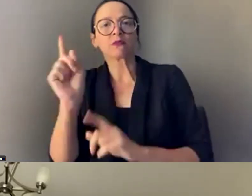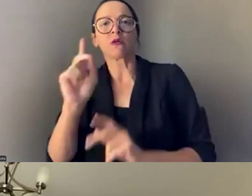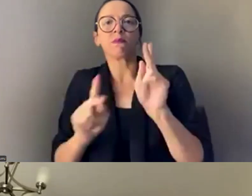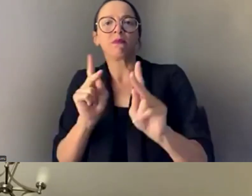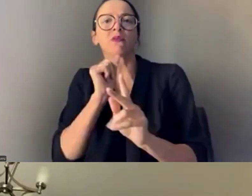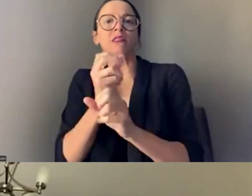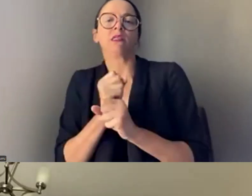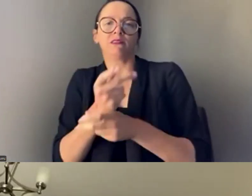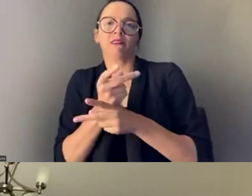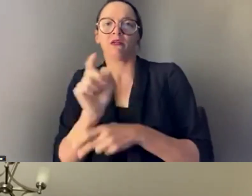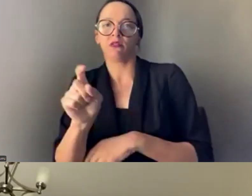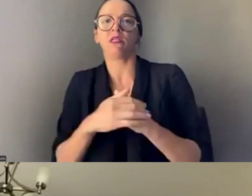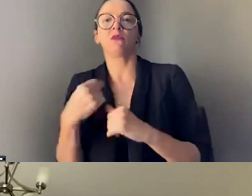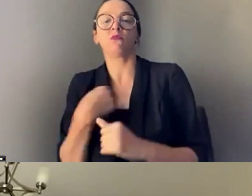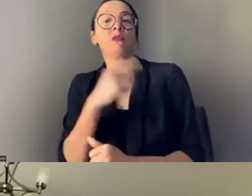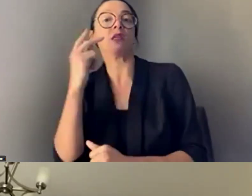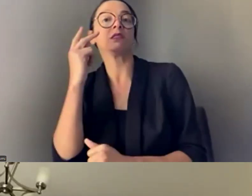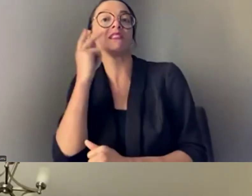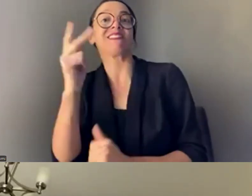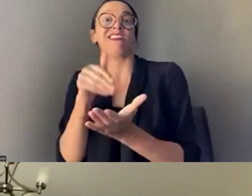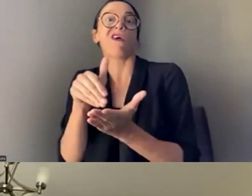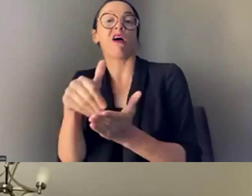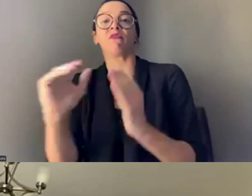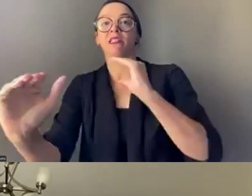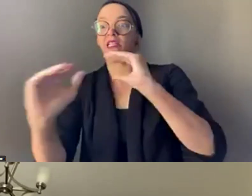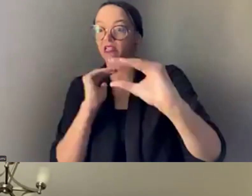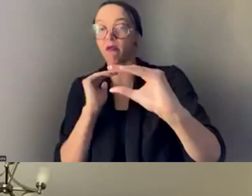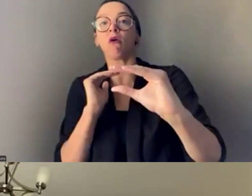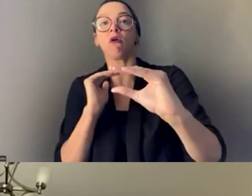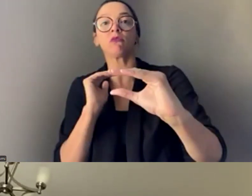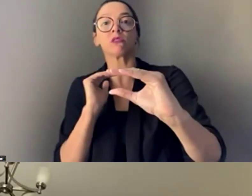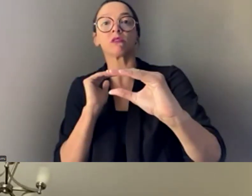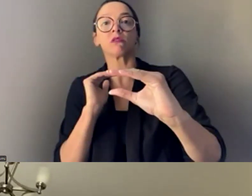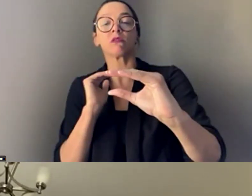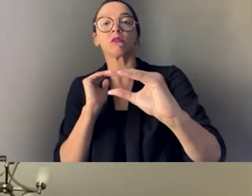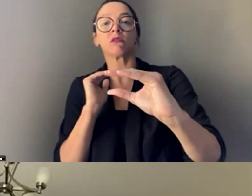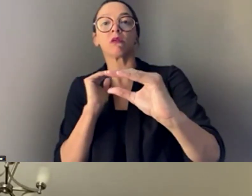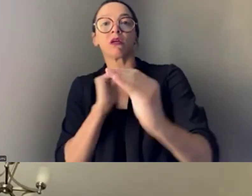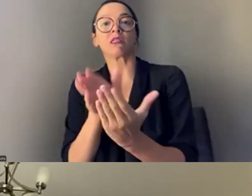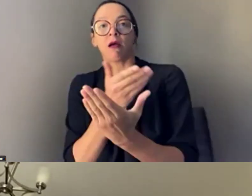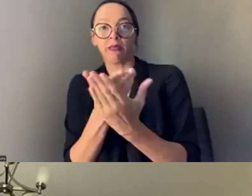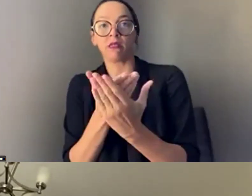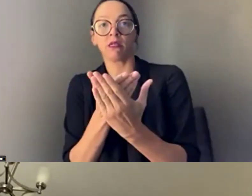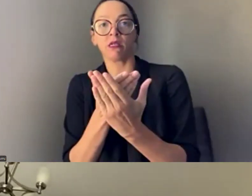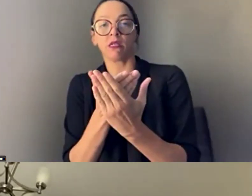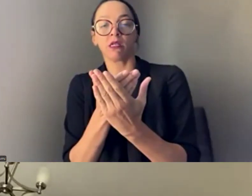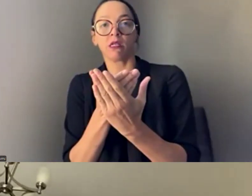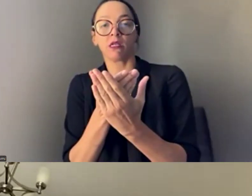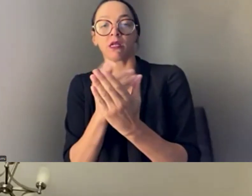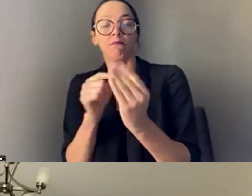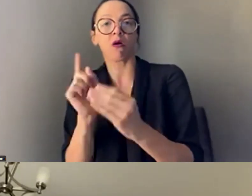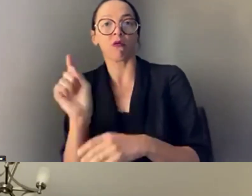people expressing those concerns. So we all have a role in addressing the